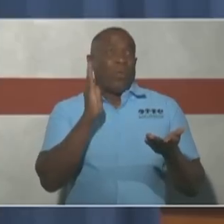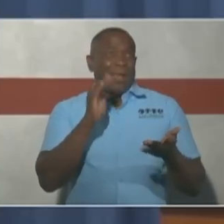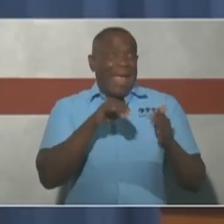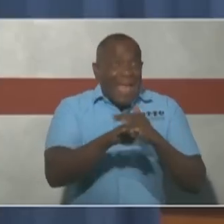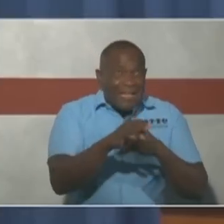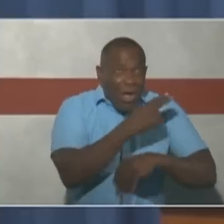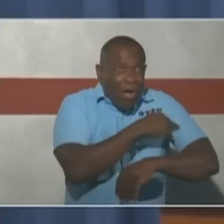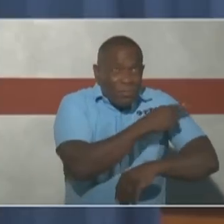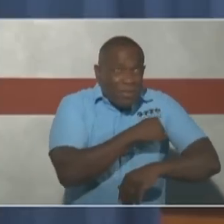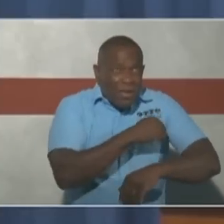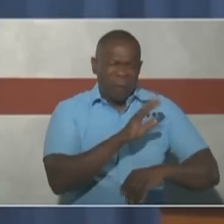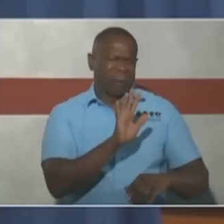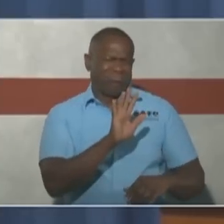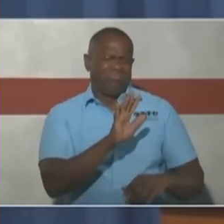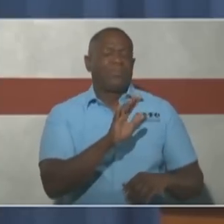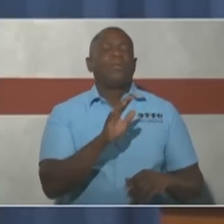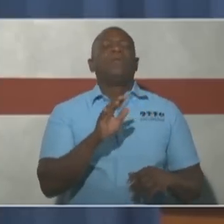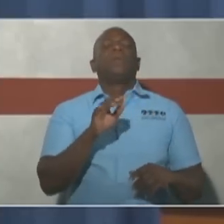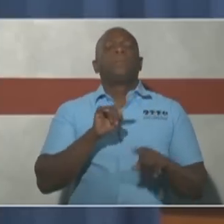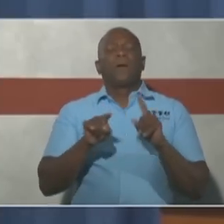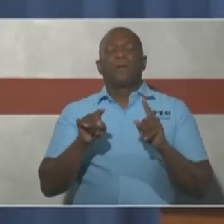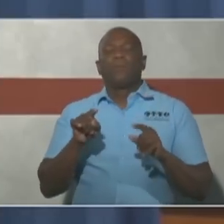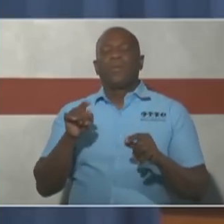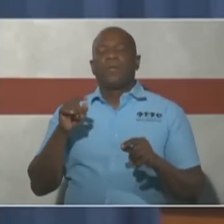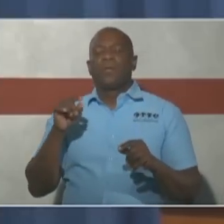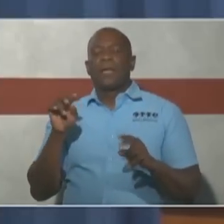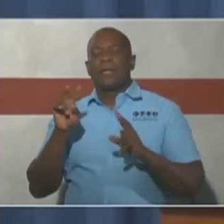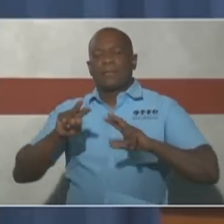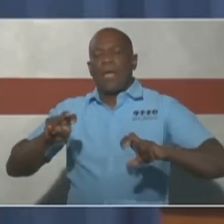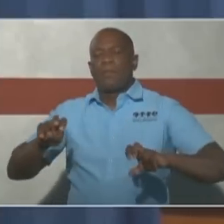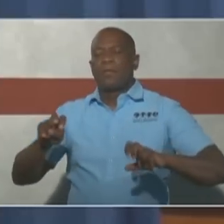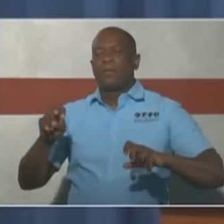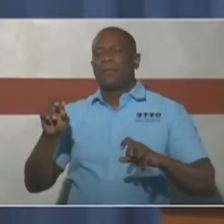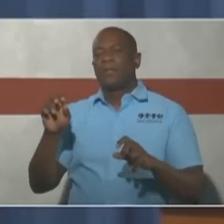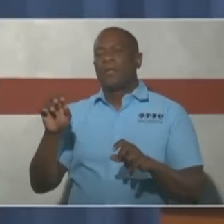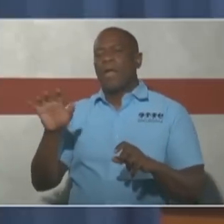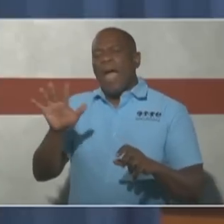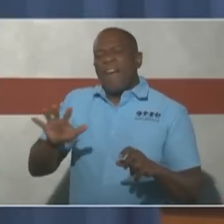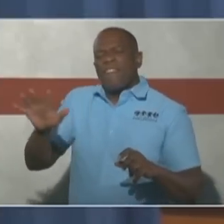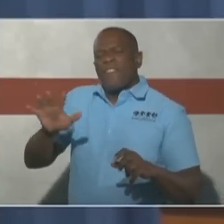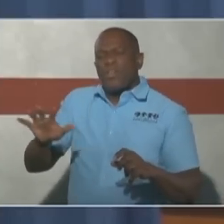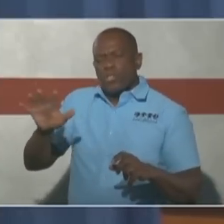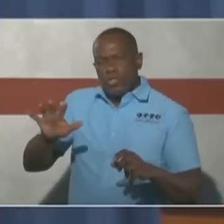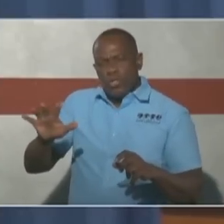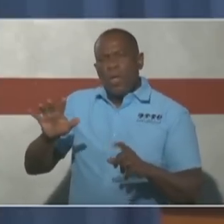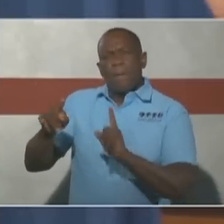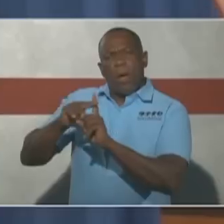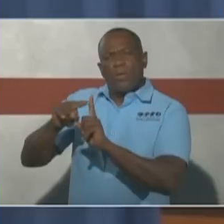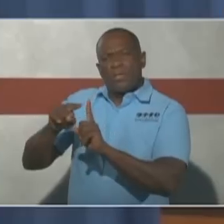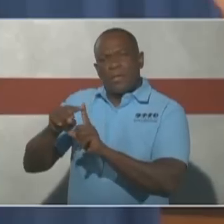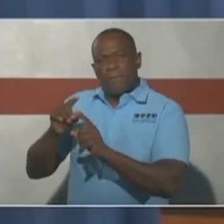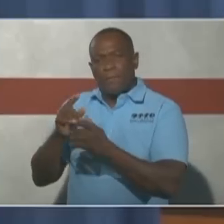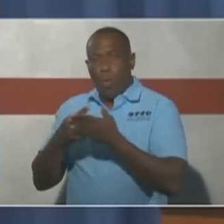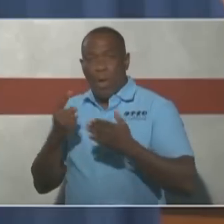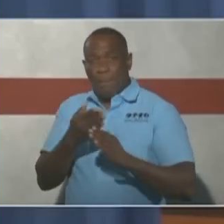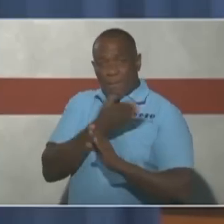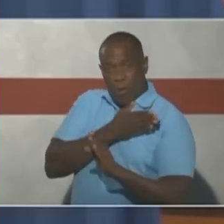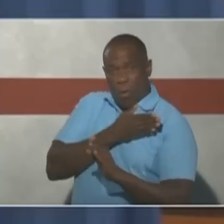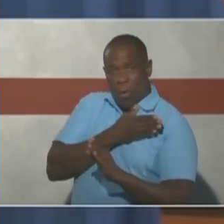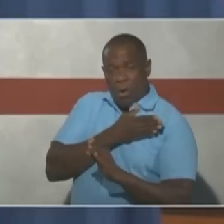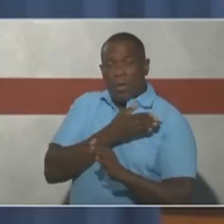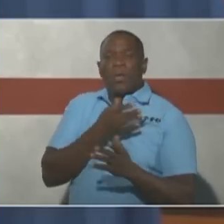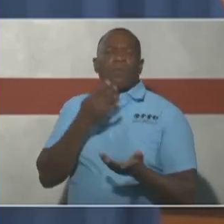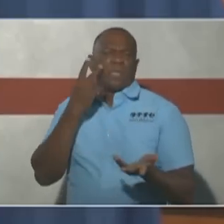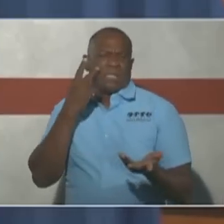current ratio of hospitalizations to average cases in the preceding week is that we're seeing a ratio of